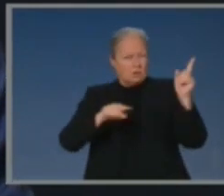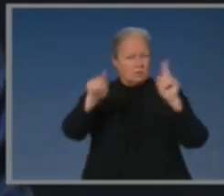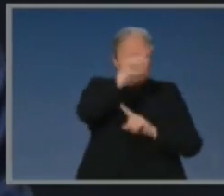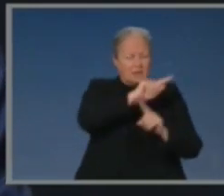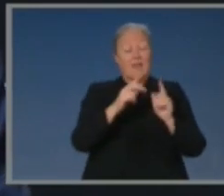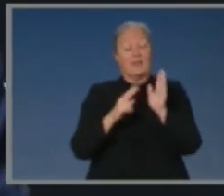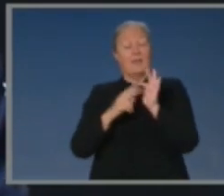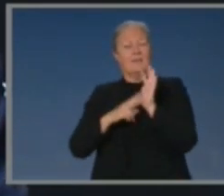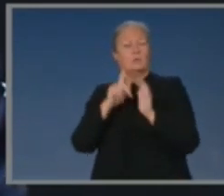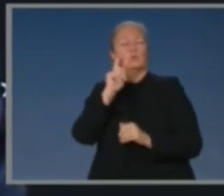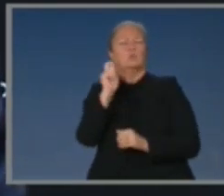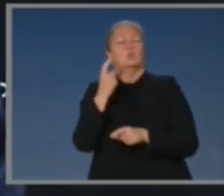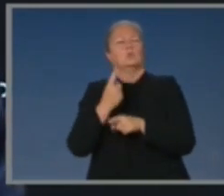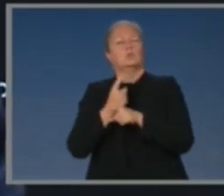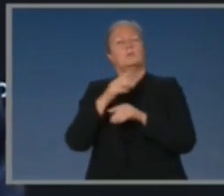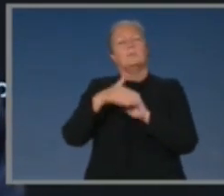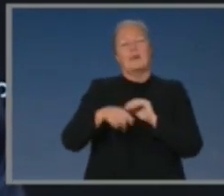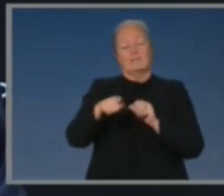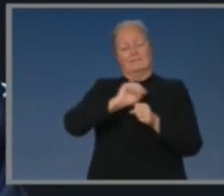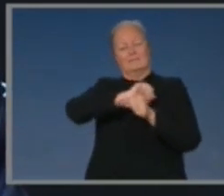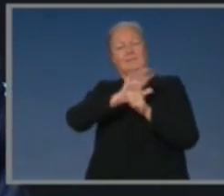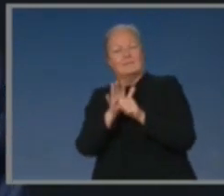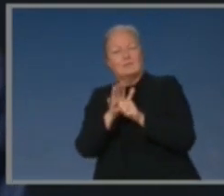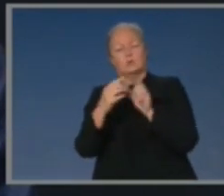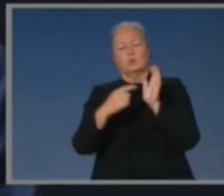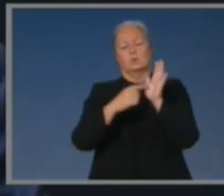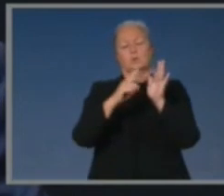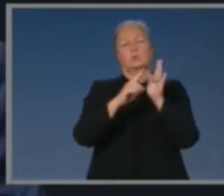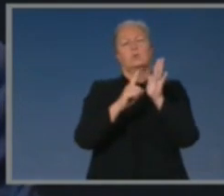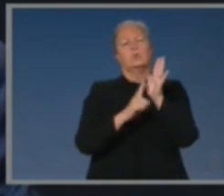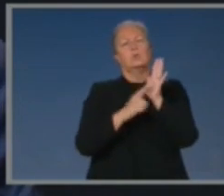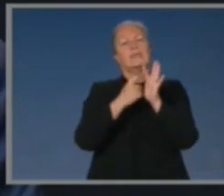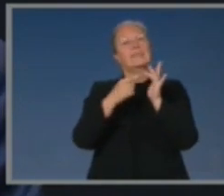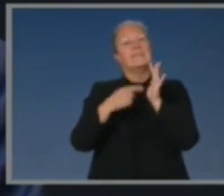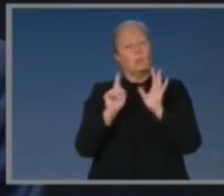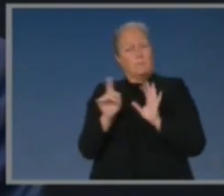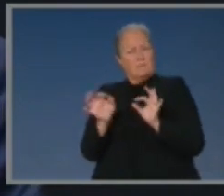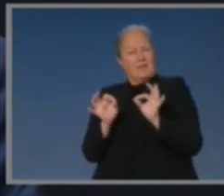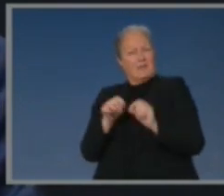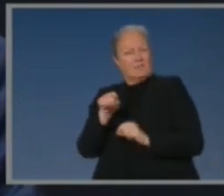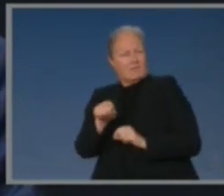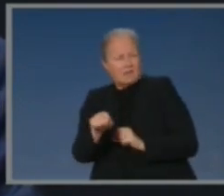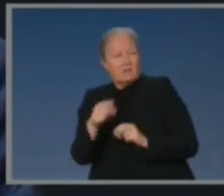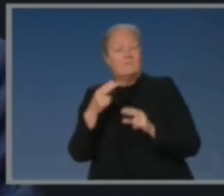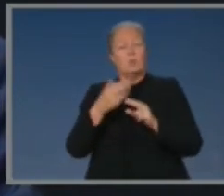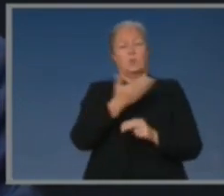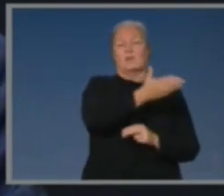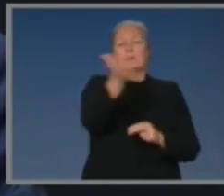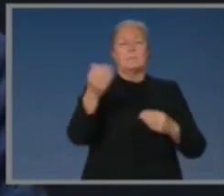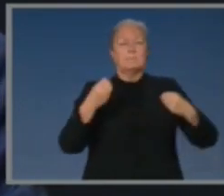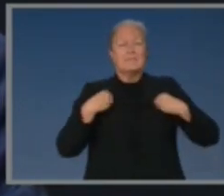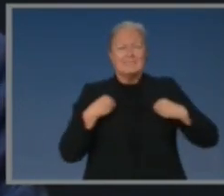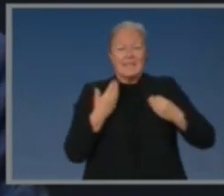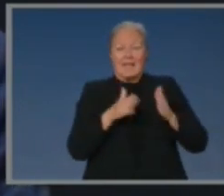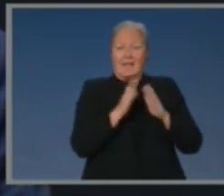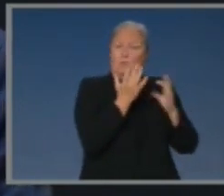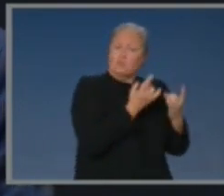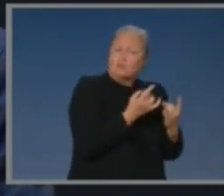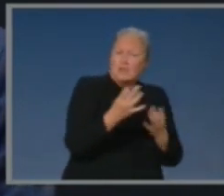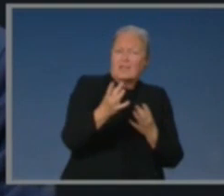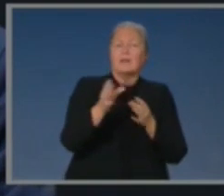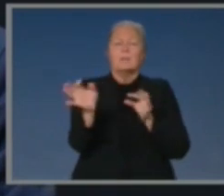about the COVID-19 planning toolkit, which will allow businesses on a broader level to prepare and plan. I just wanted to quickly